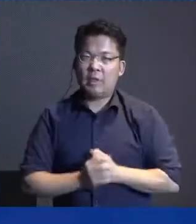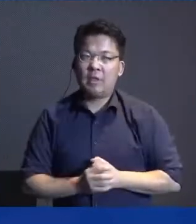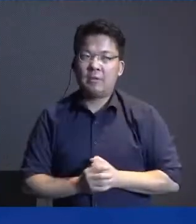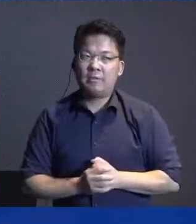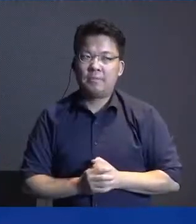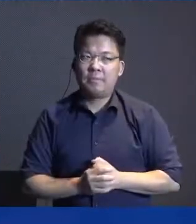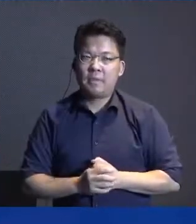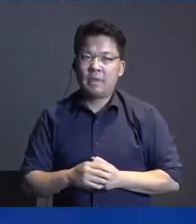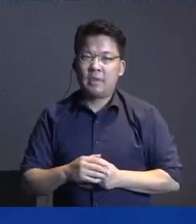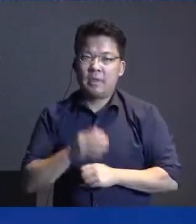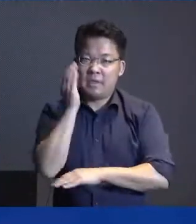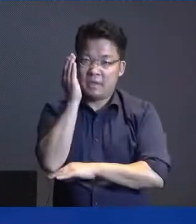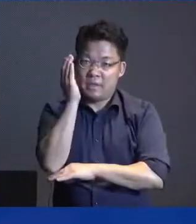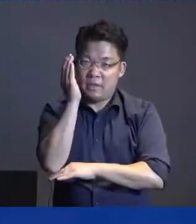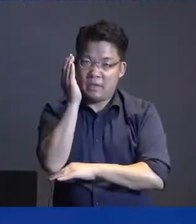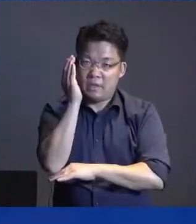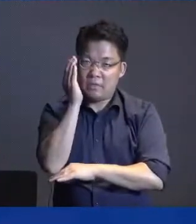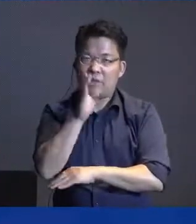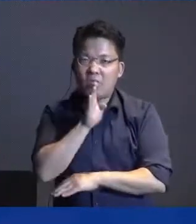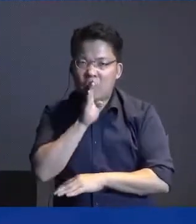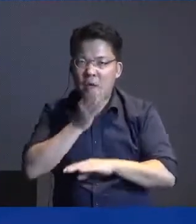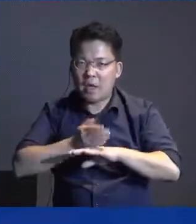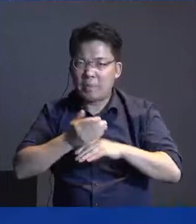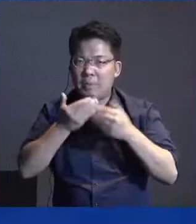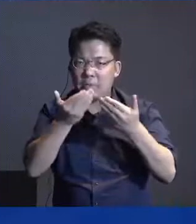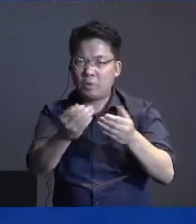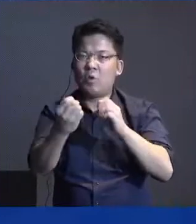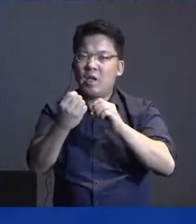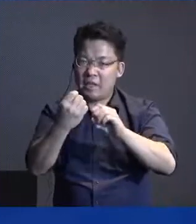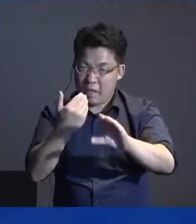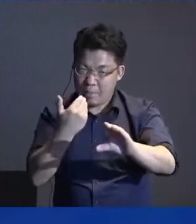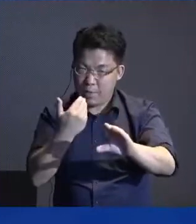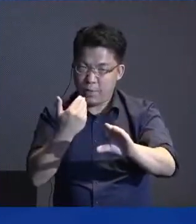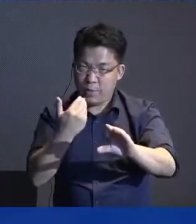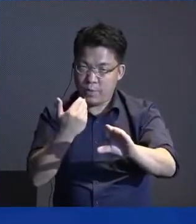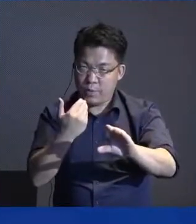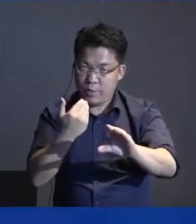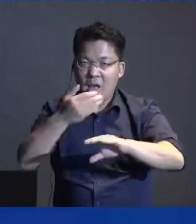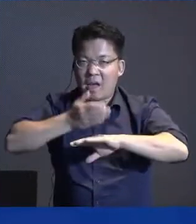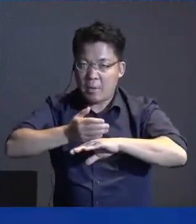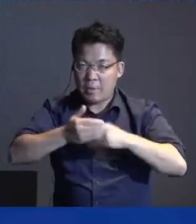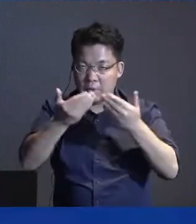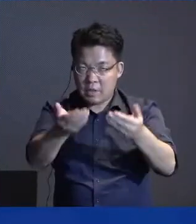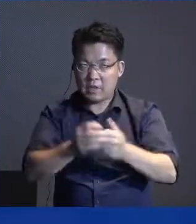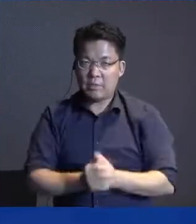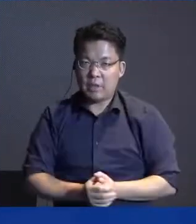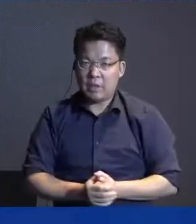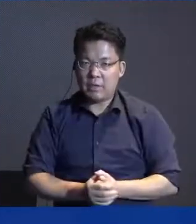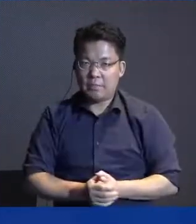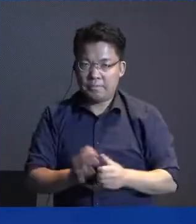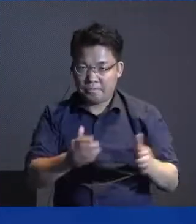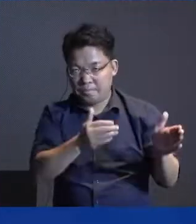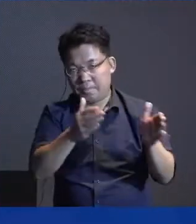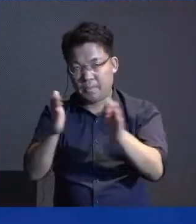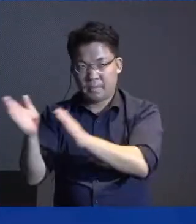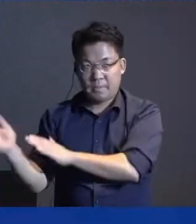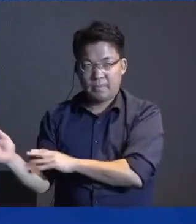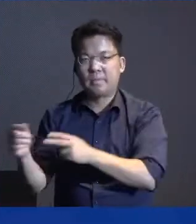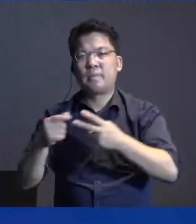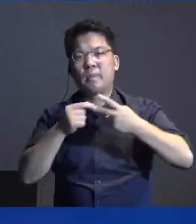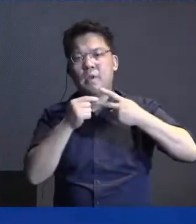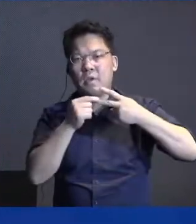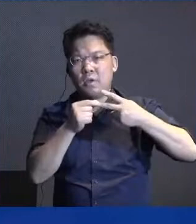presentation and wonderful answers. So now let's move to the second presenter. So